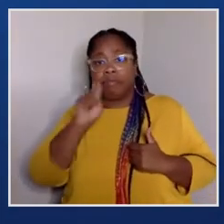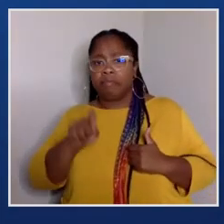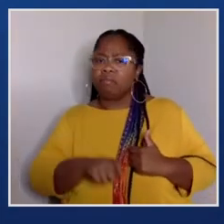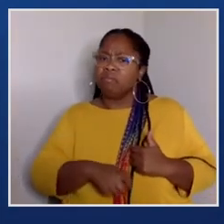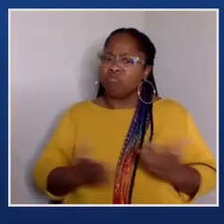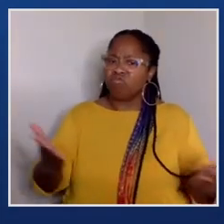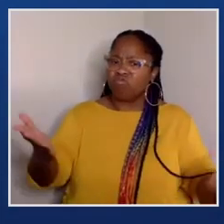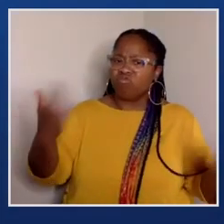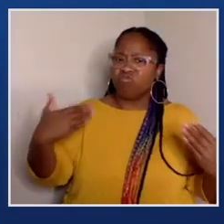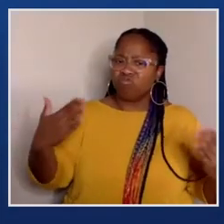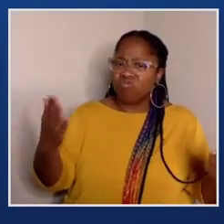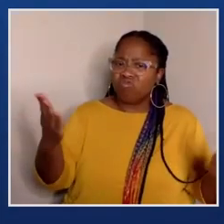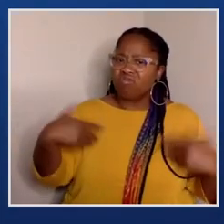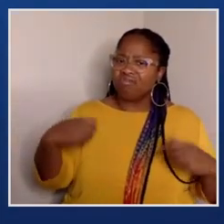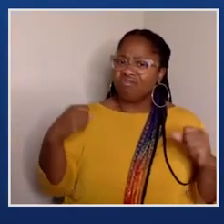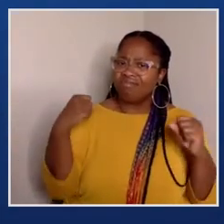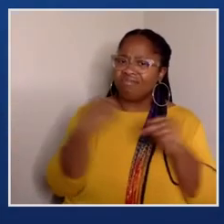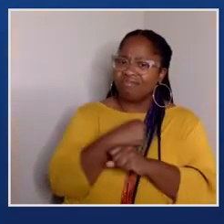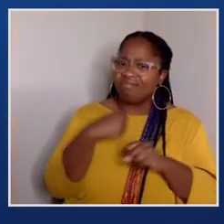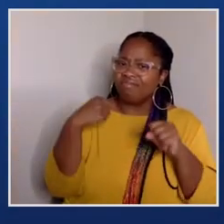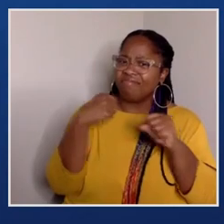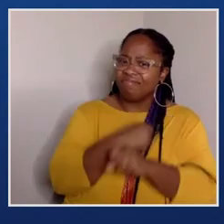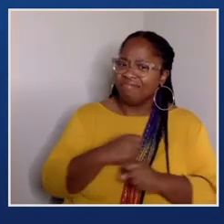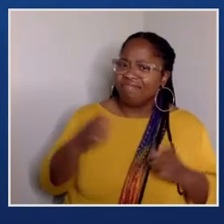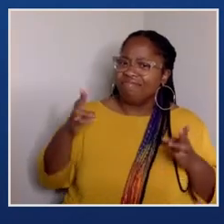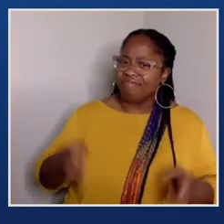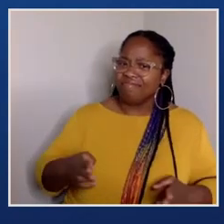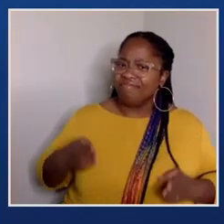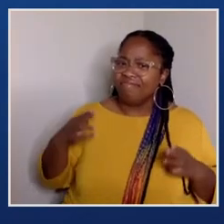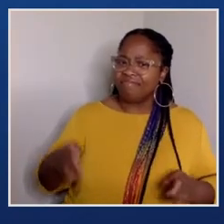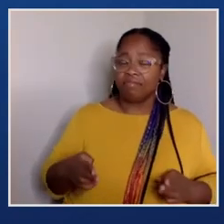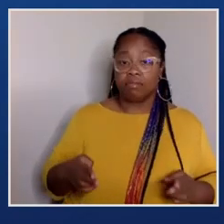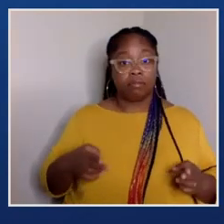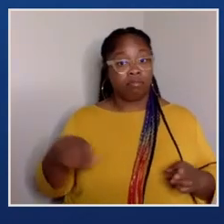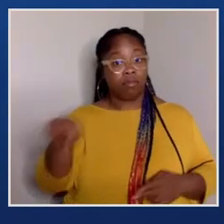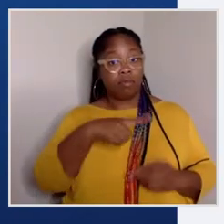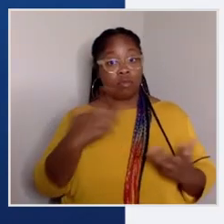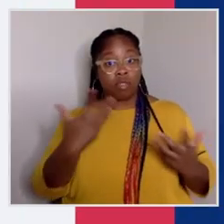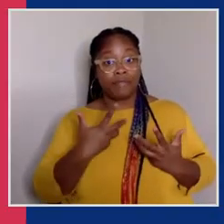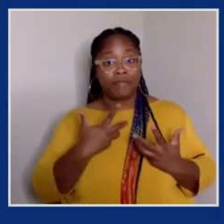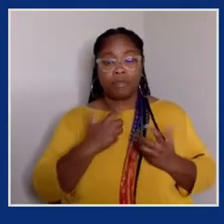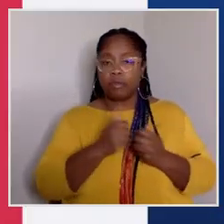hectic. Get As I hectic. Said, y'all left us no choice.